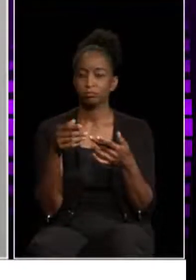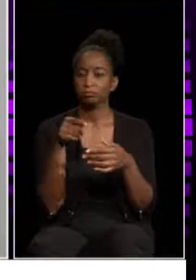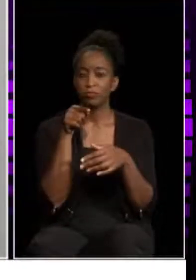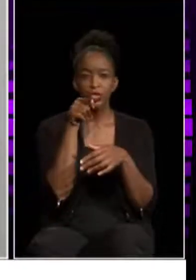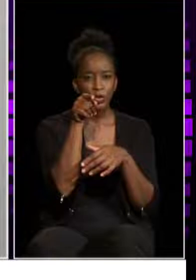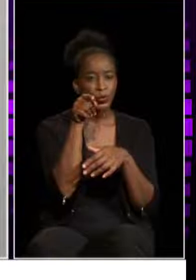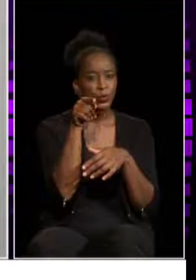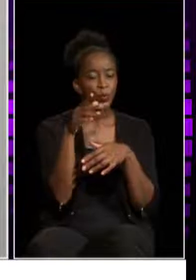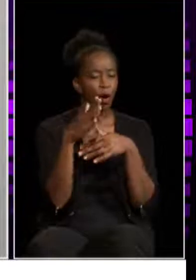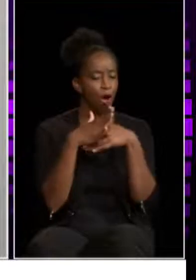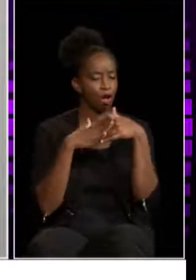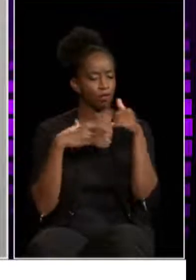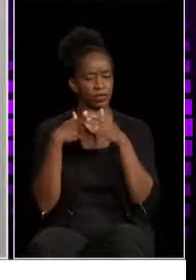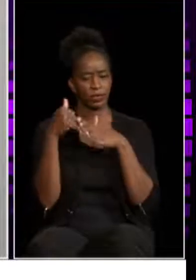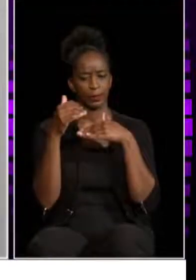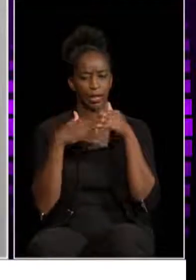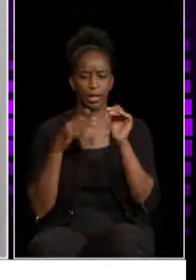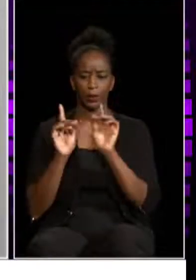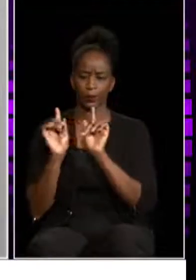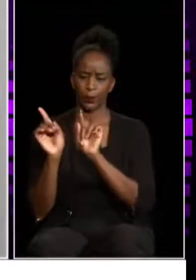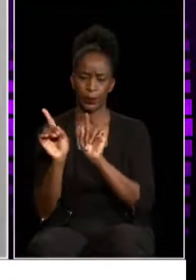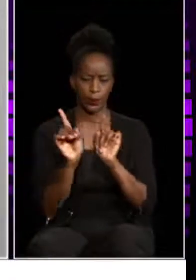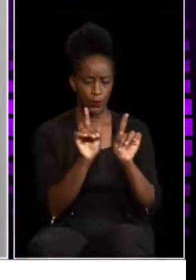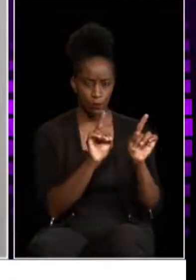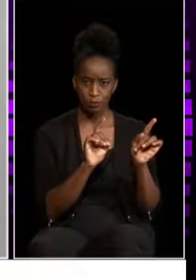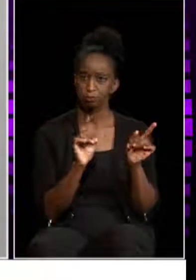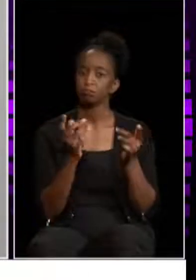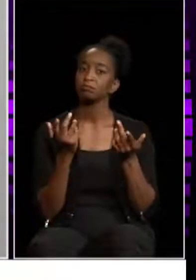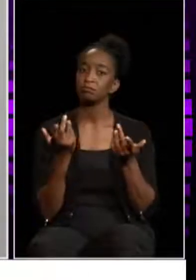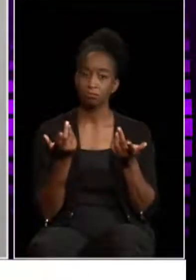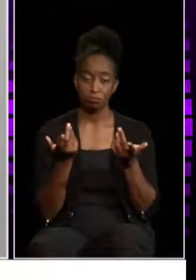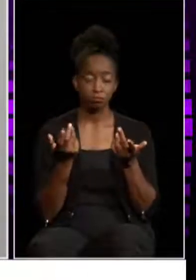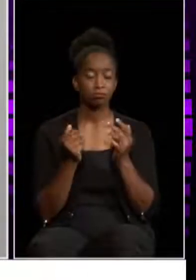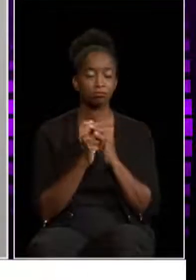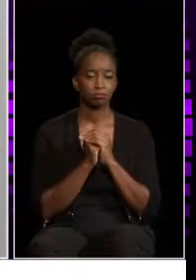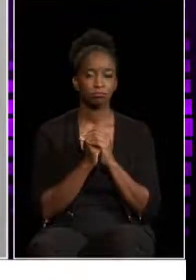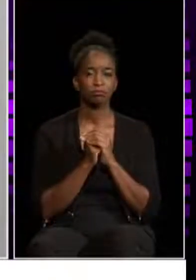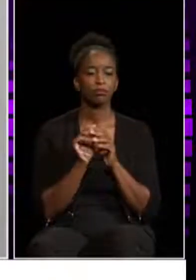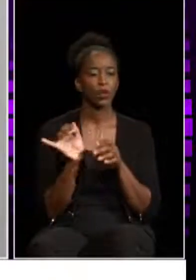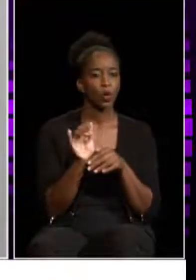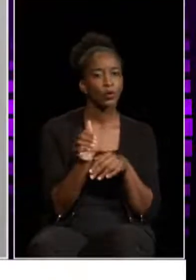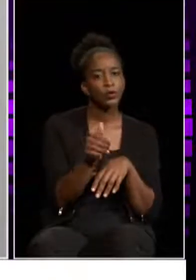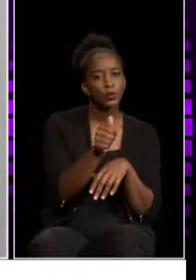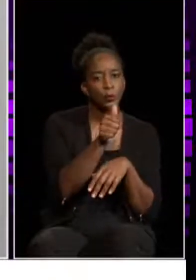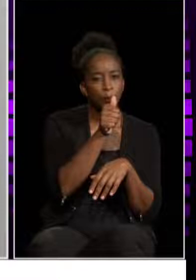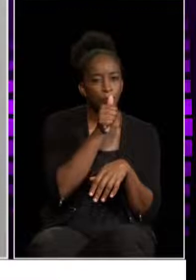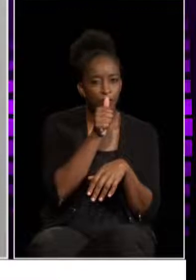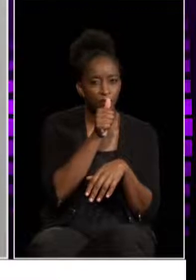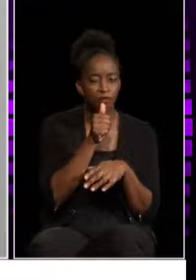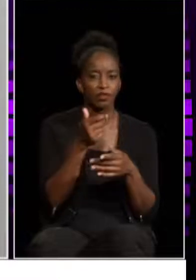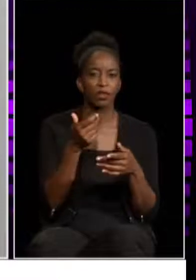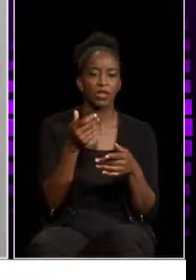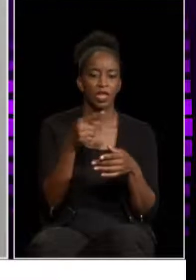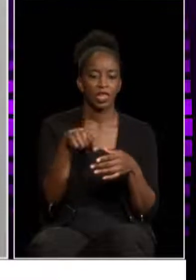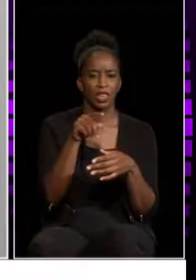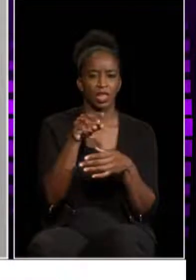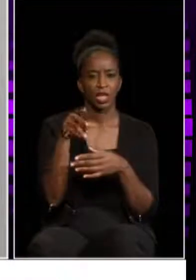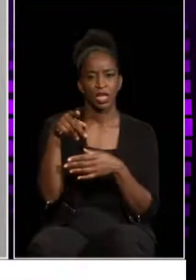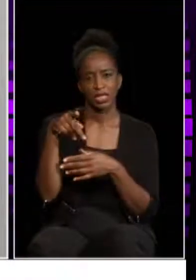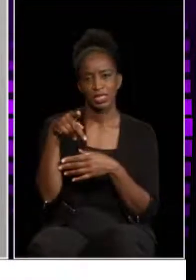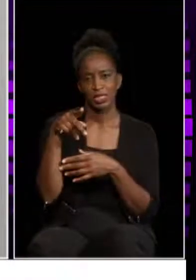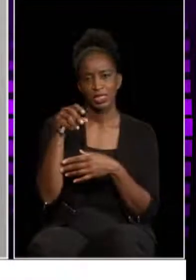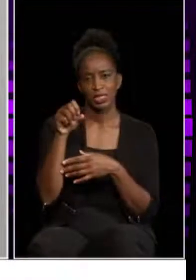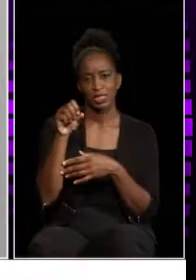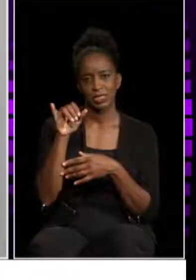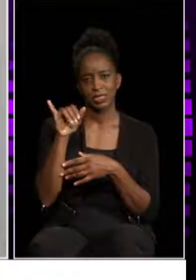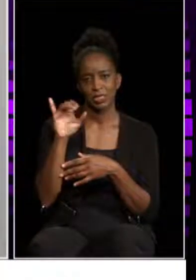comfortable, but there's also private psychologists and private psychiatrists. And this is where I can say I think it's the Barbados Society